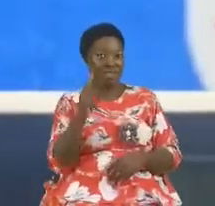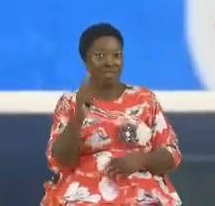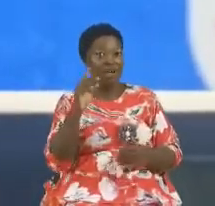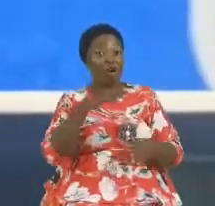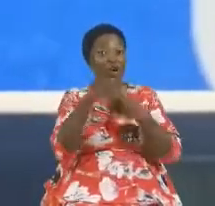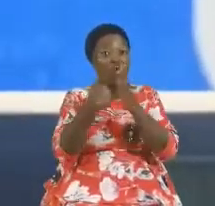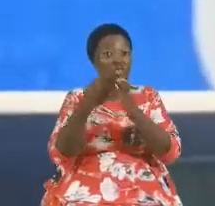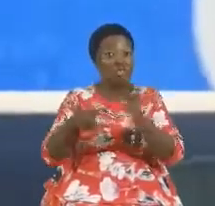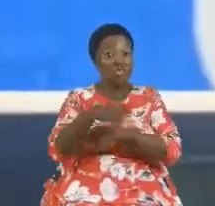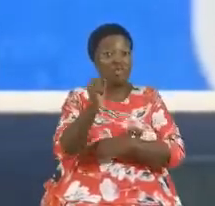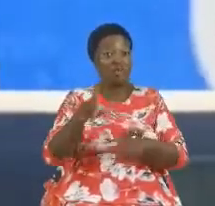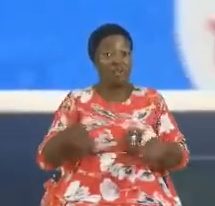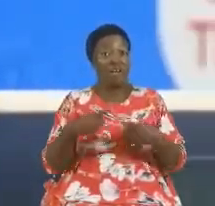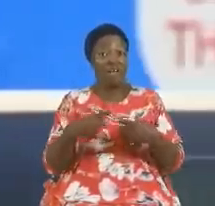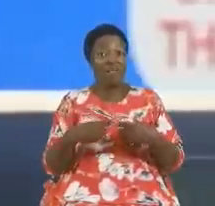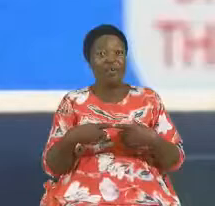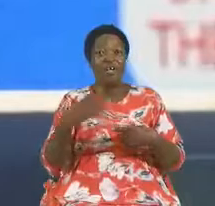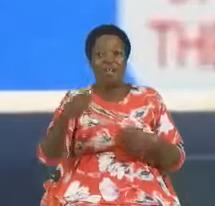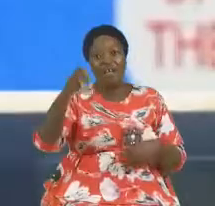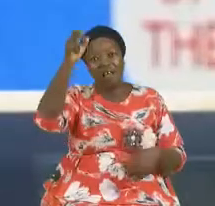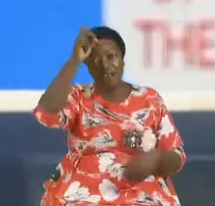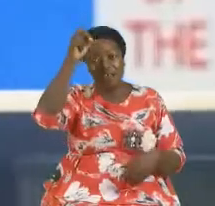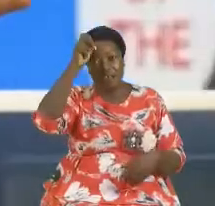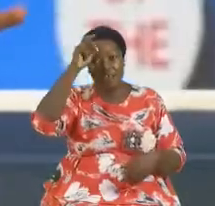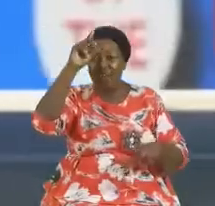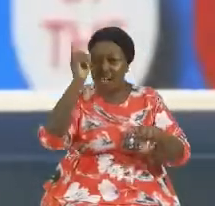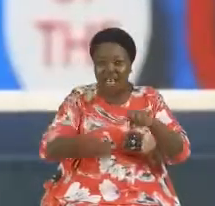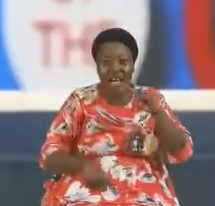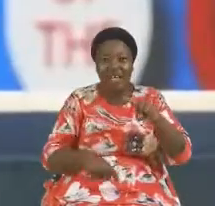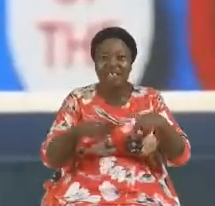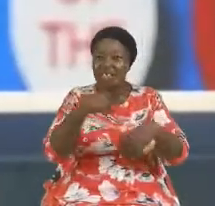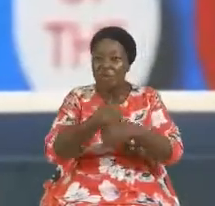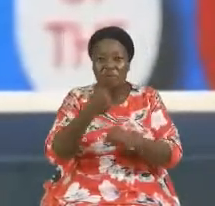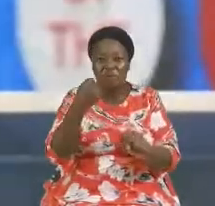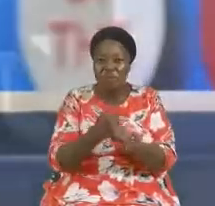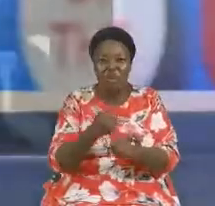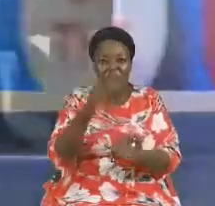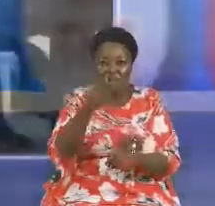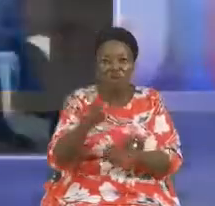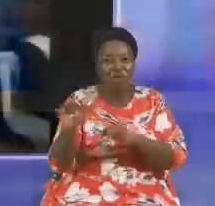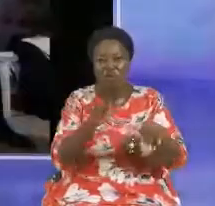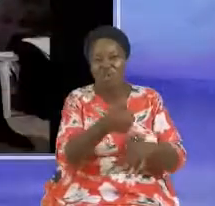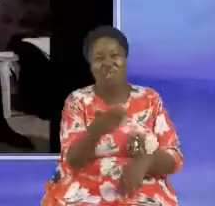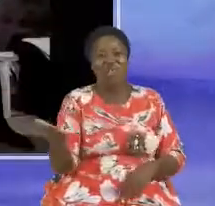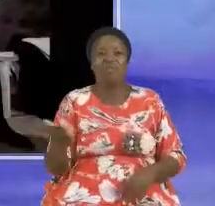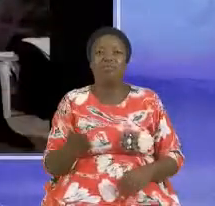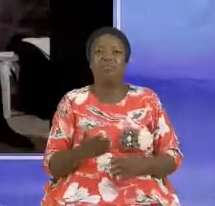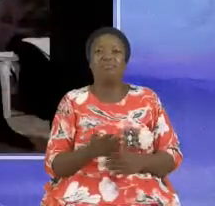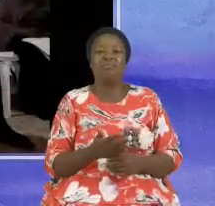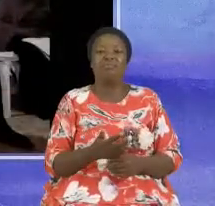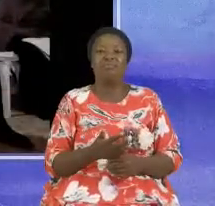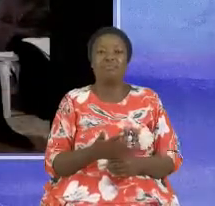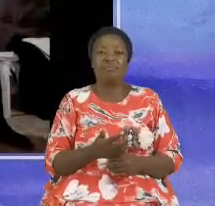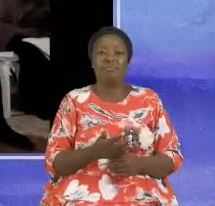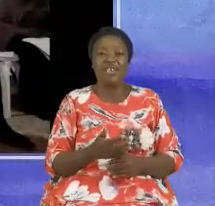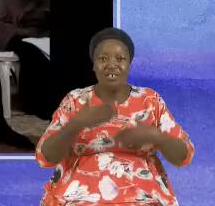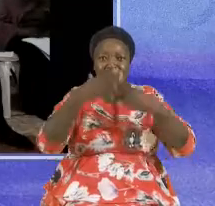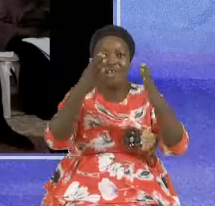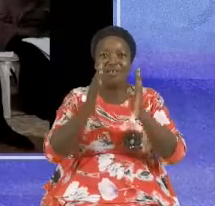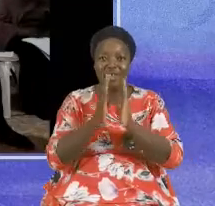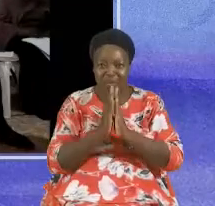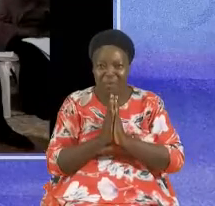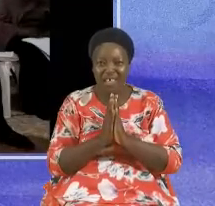You were careless. But now you understand all the days of your life, the devil can't make